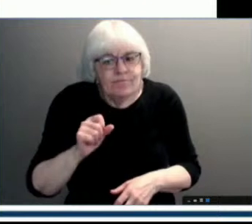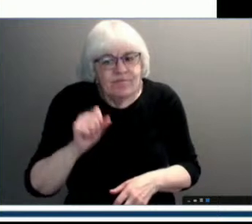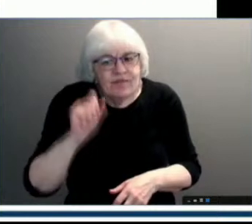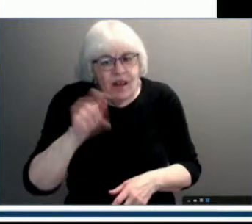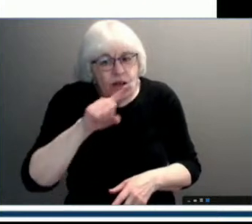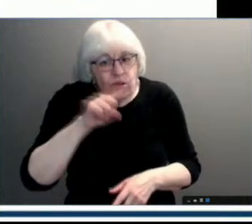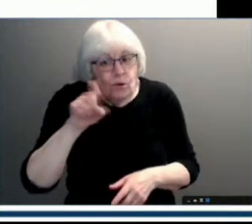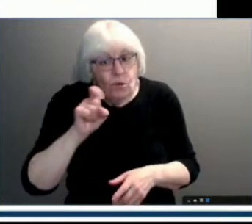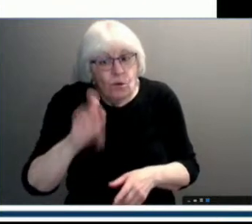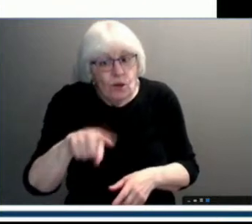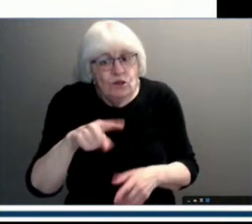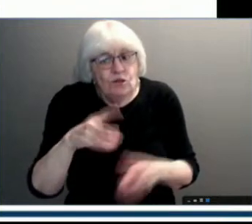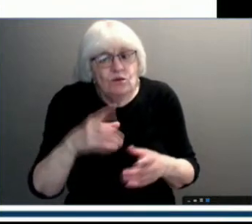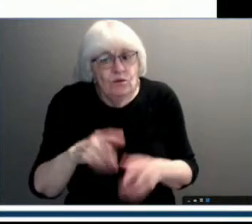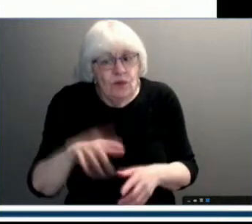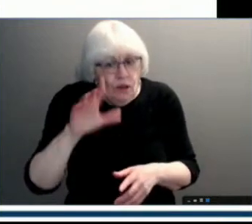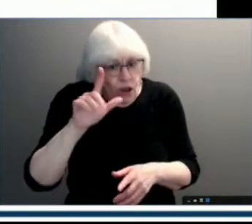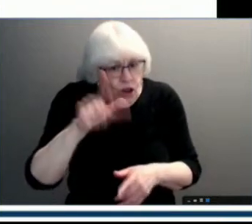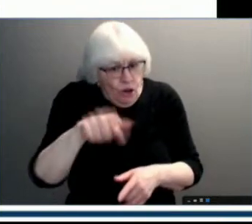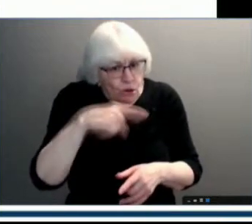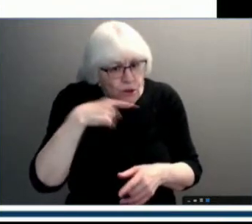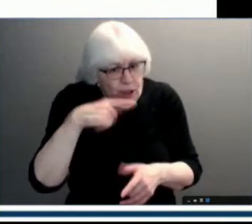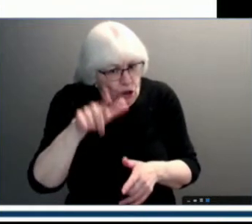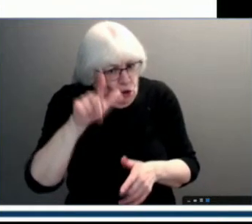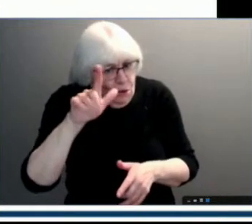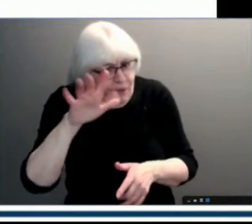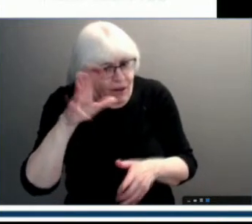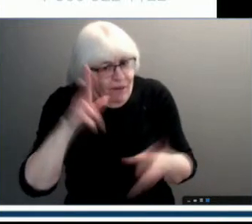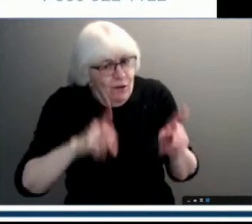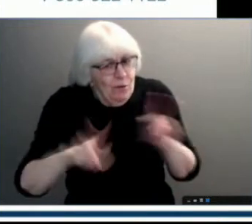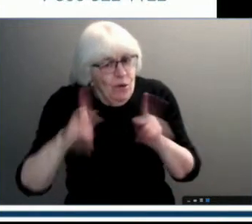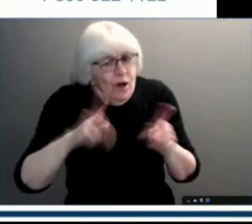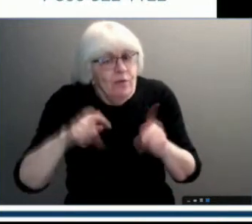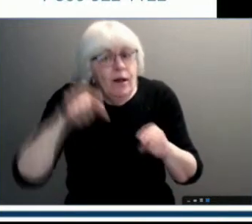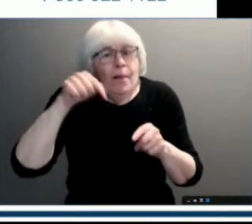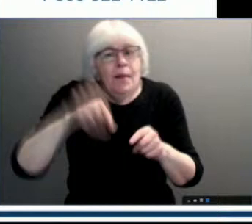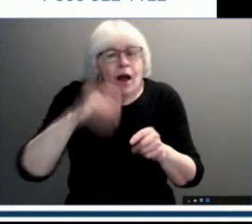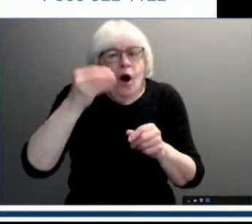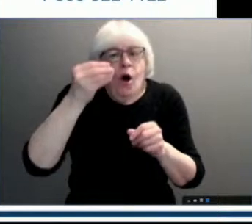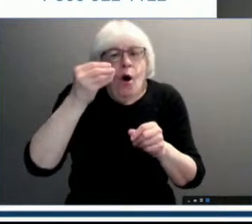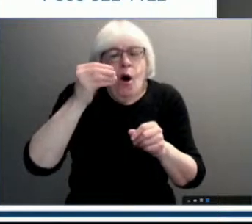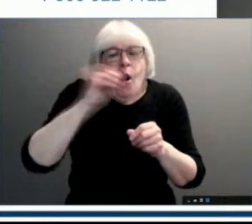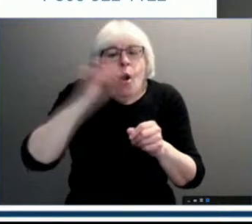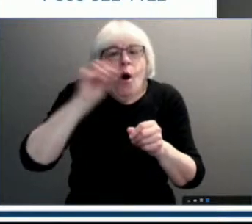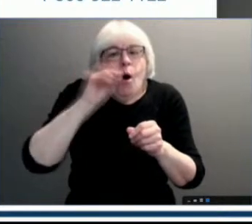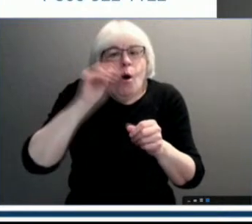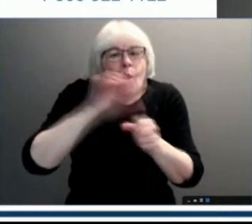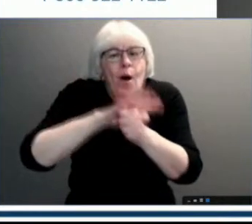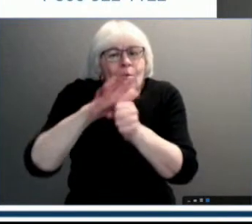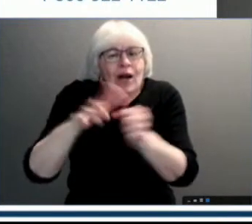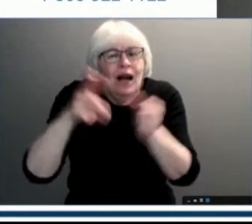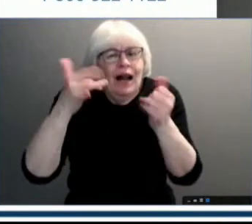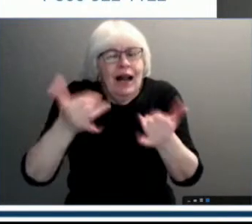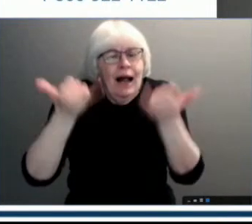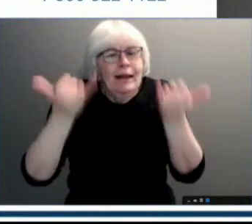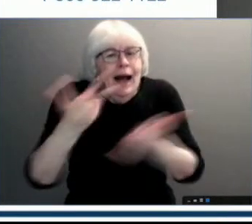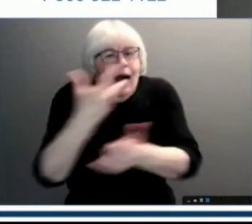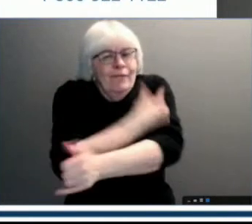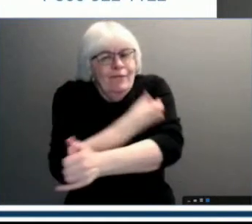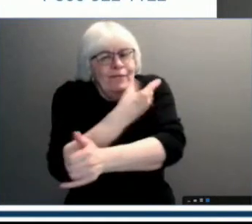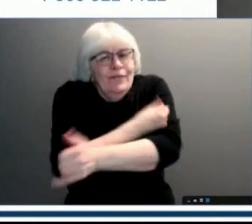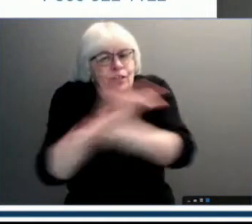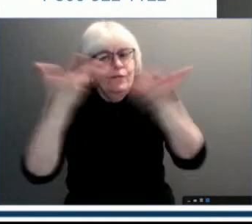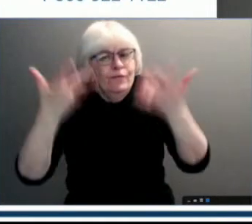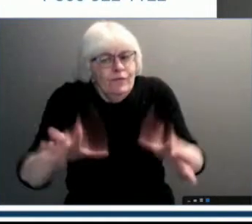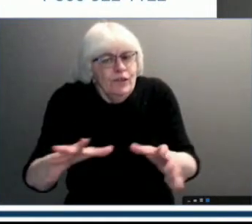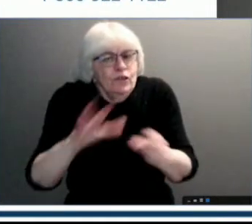the Omicron virus, and how many of them have been vaccinated? I don't have that data in front of me. We're working to